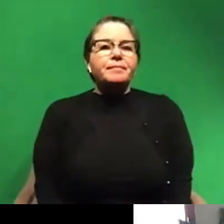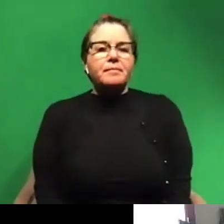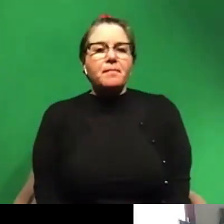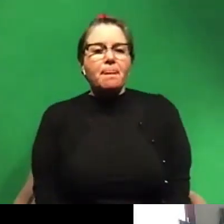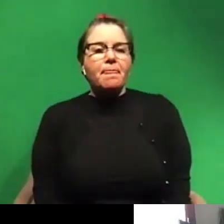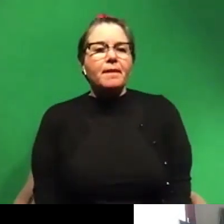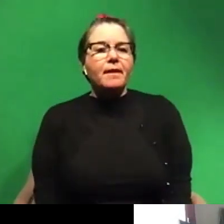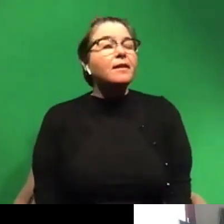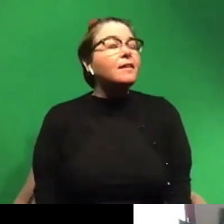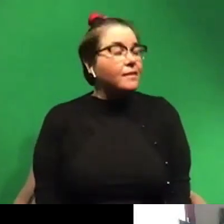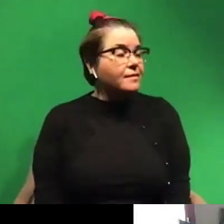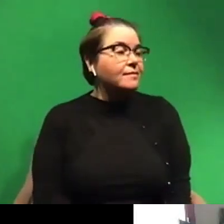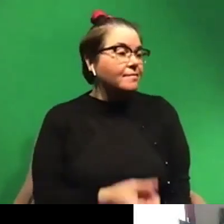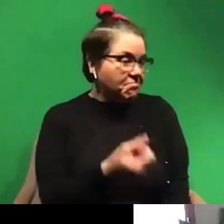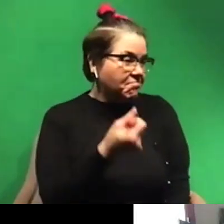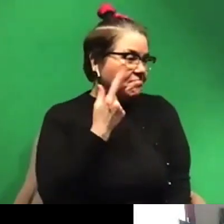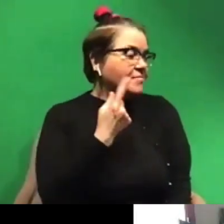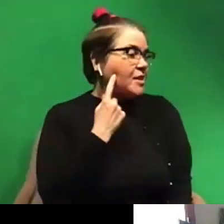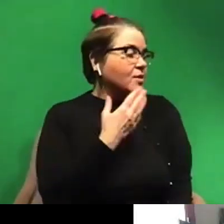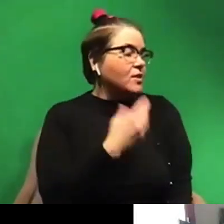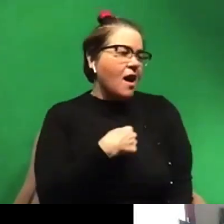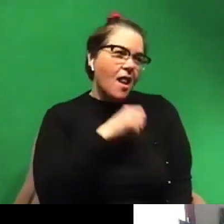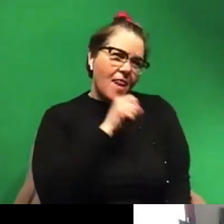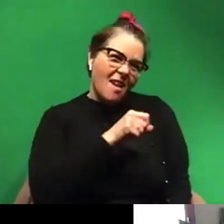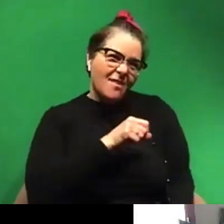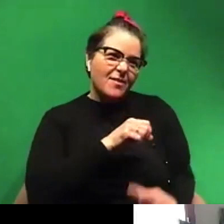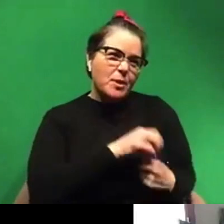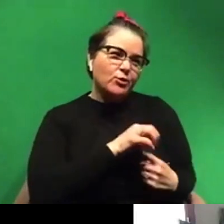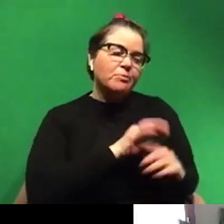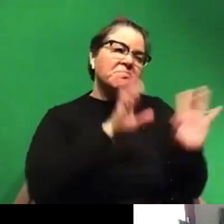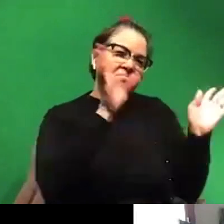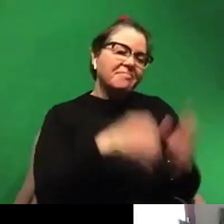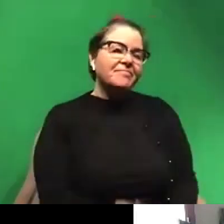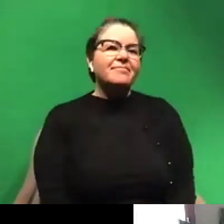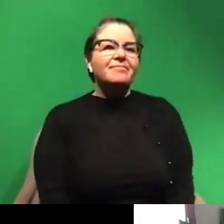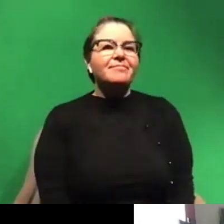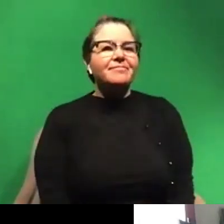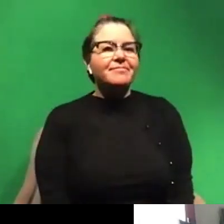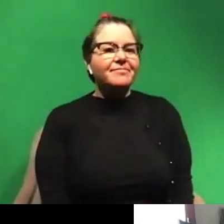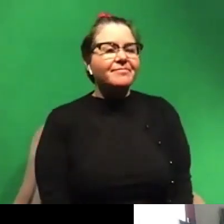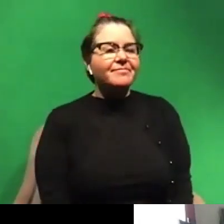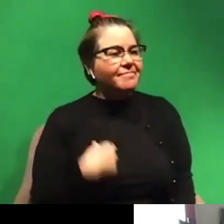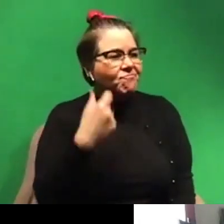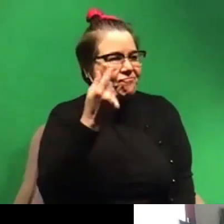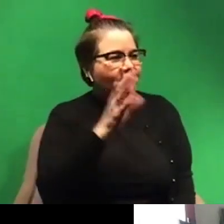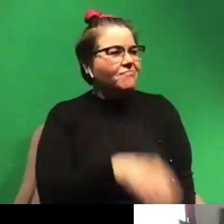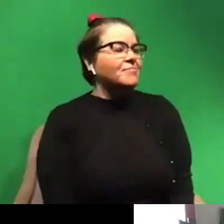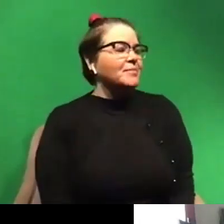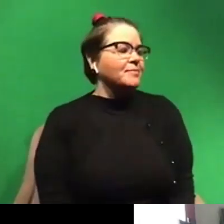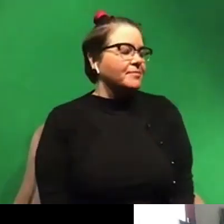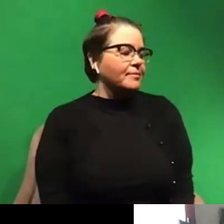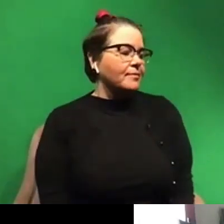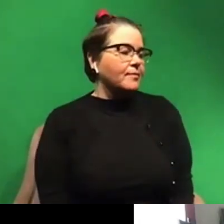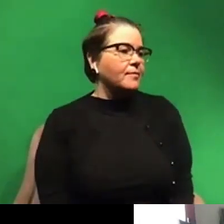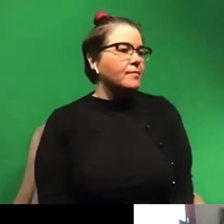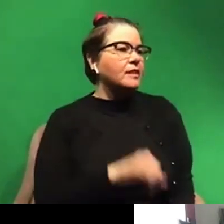Sounds good. I love mushrooms, but that's okay. I understand. J-Rob would like to know,